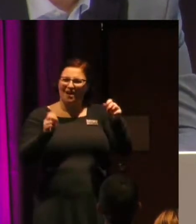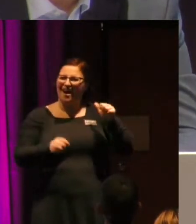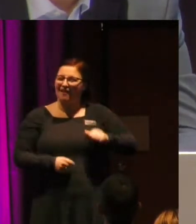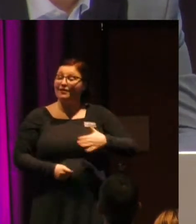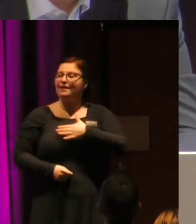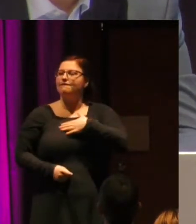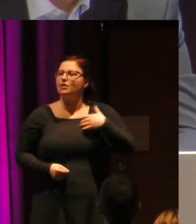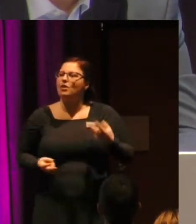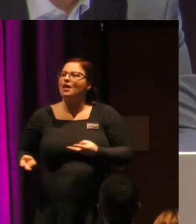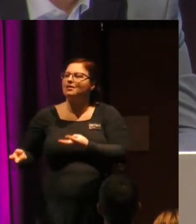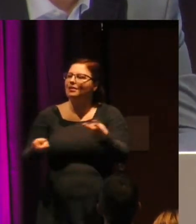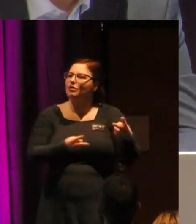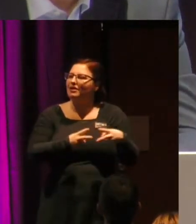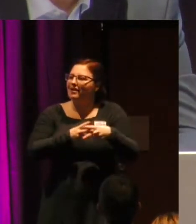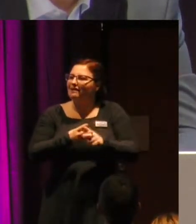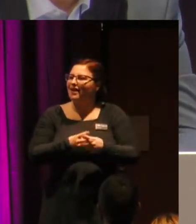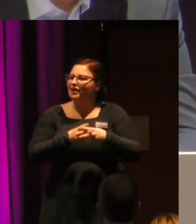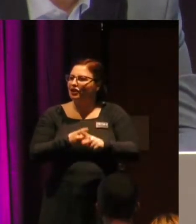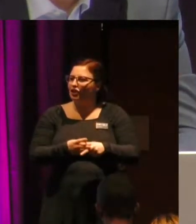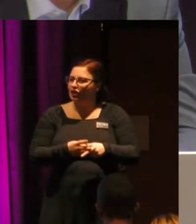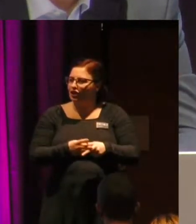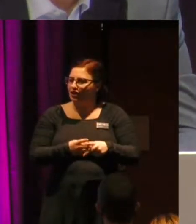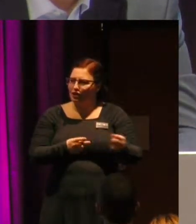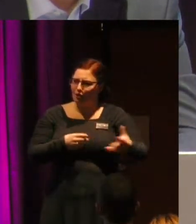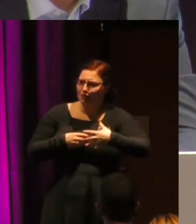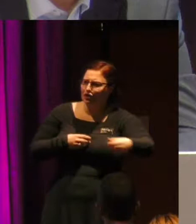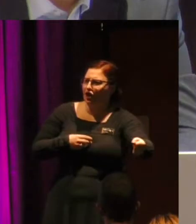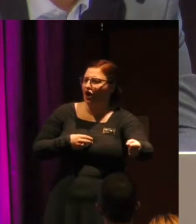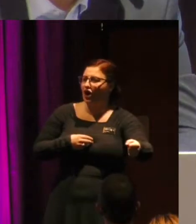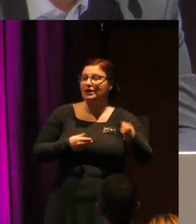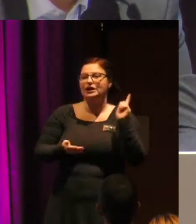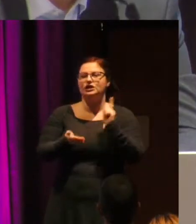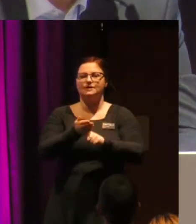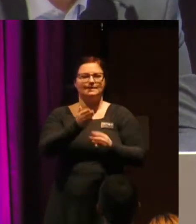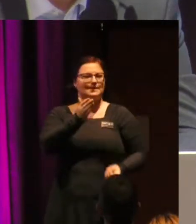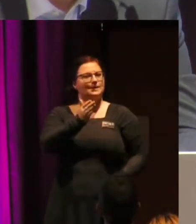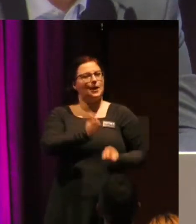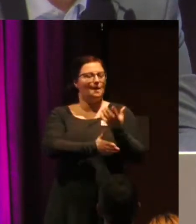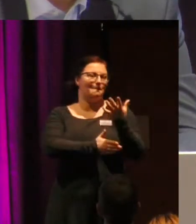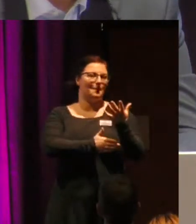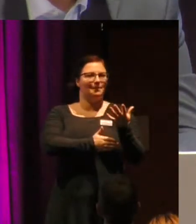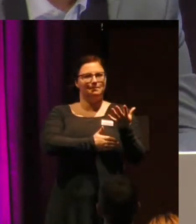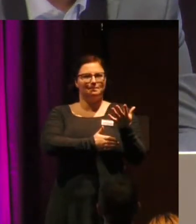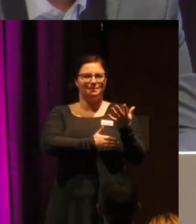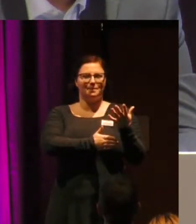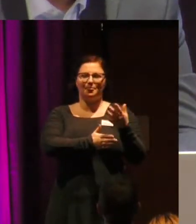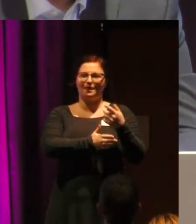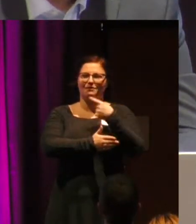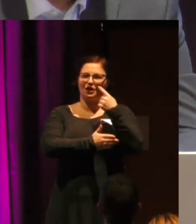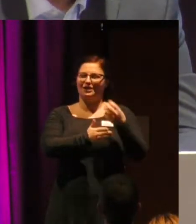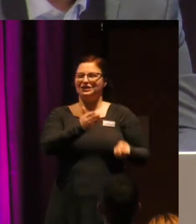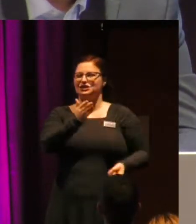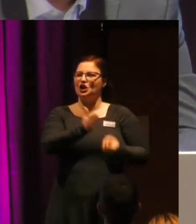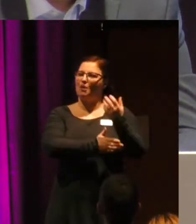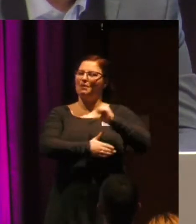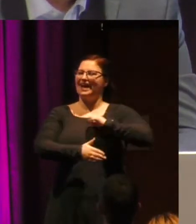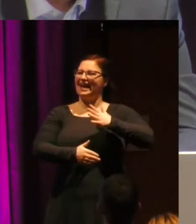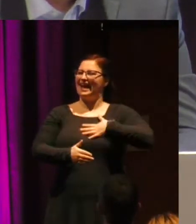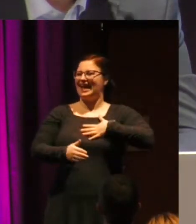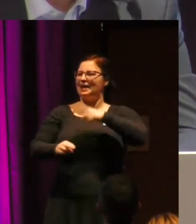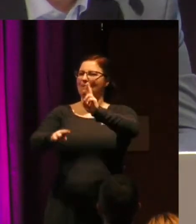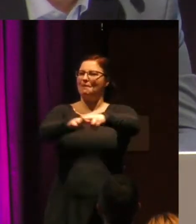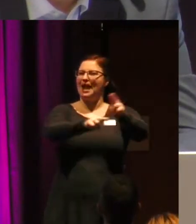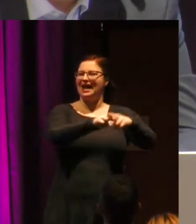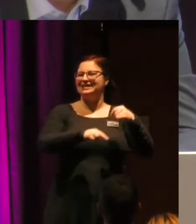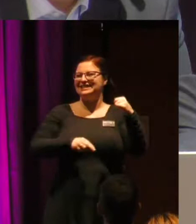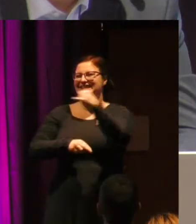tools also to create their presence at the